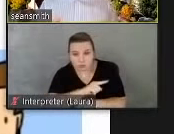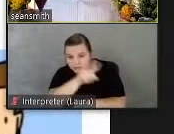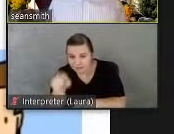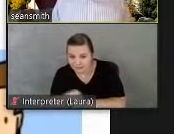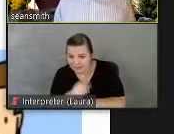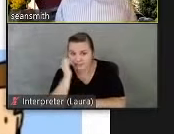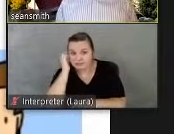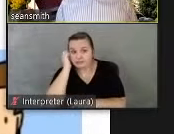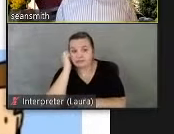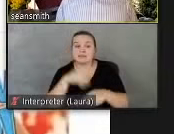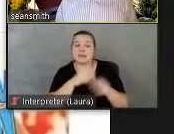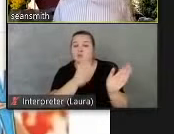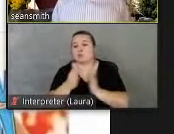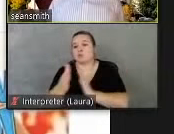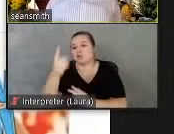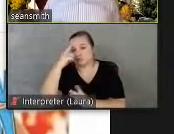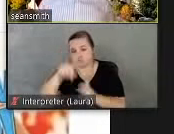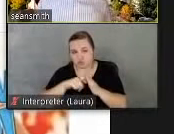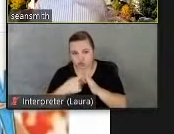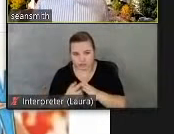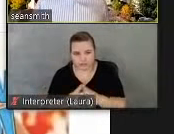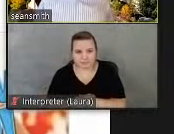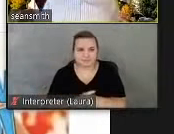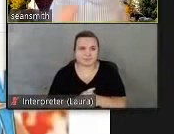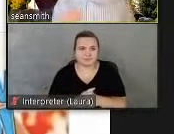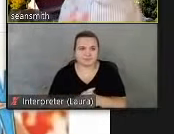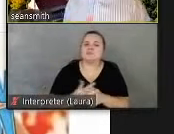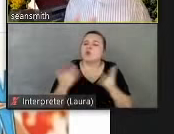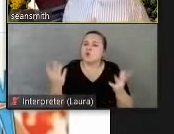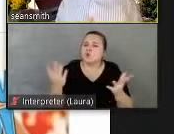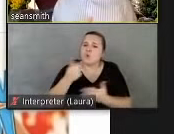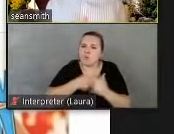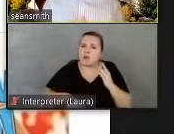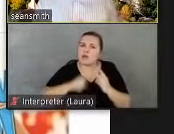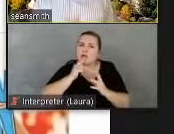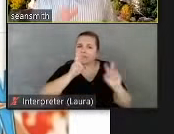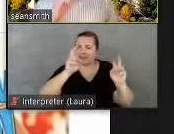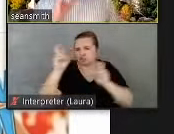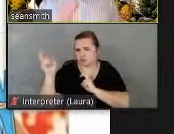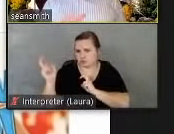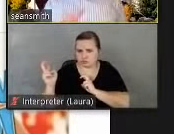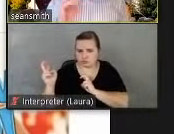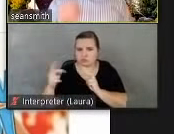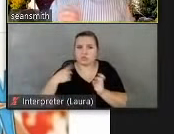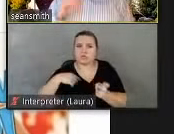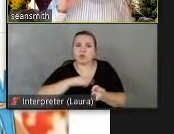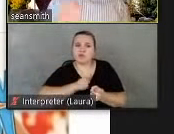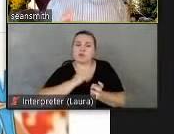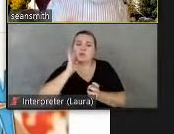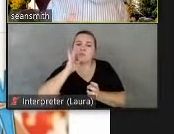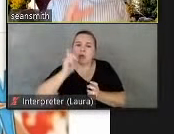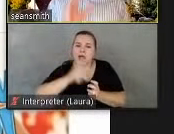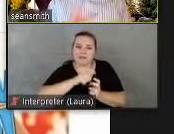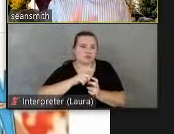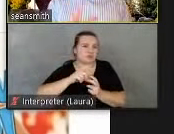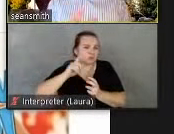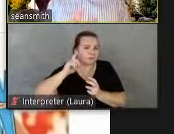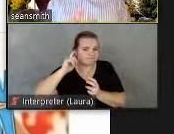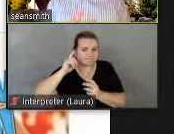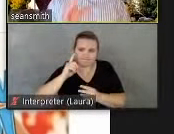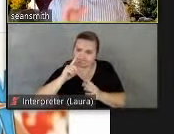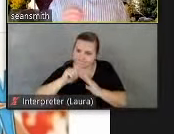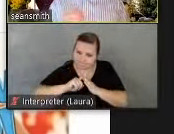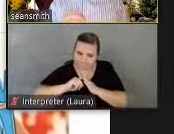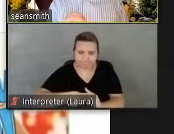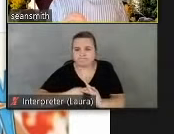in preparation. So the questions for us, what are the issues that we'll need to hit right home very